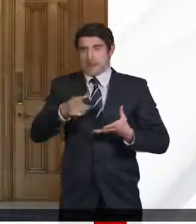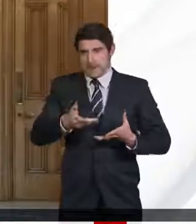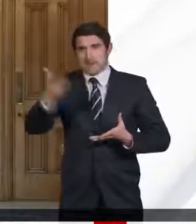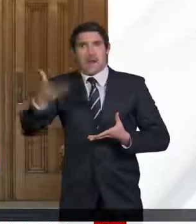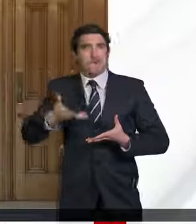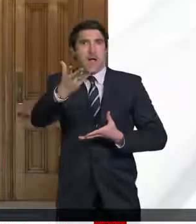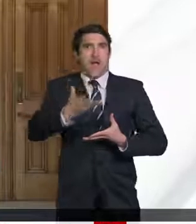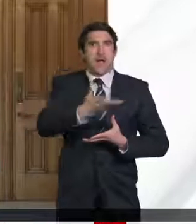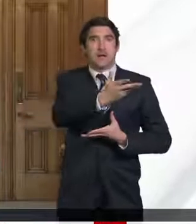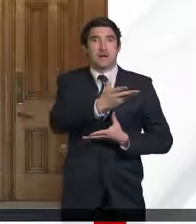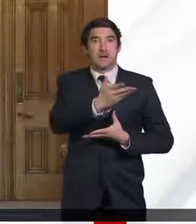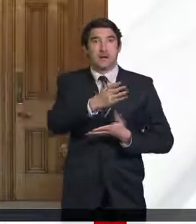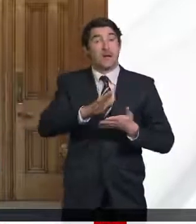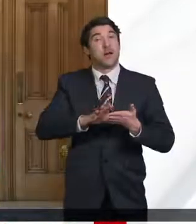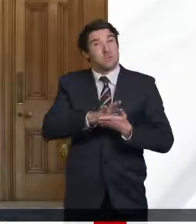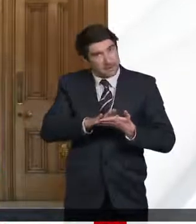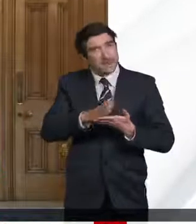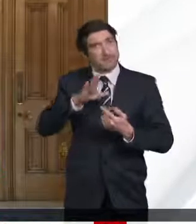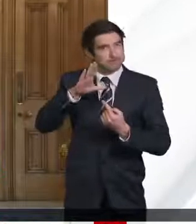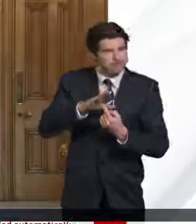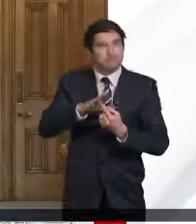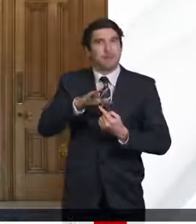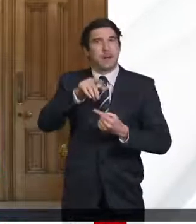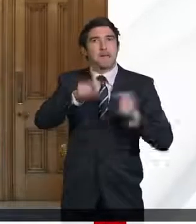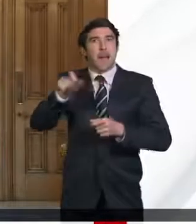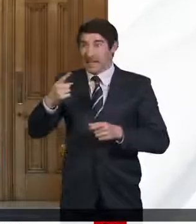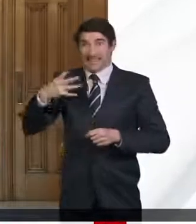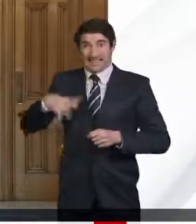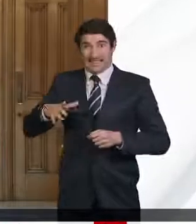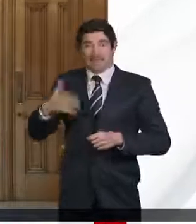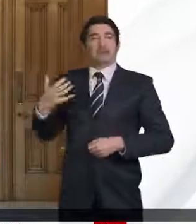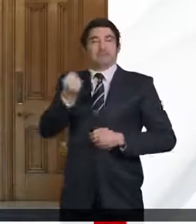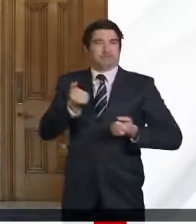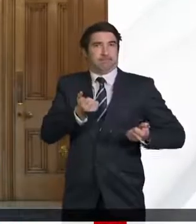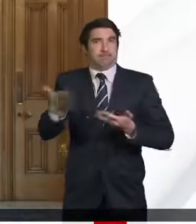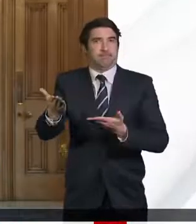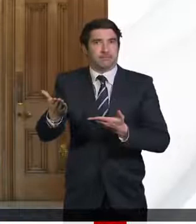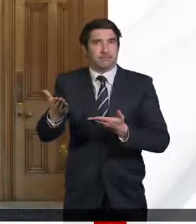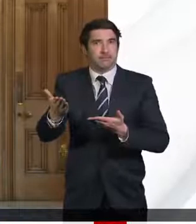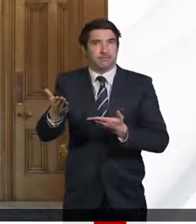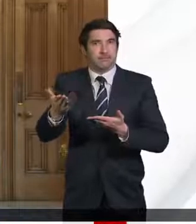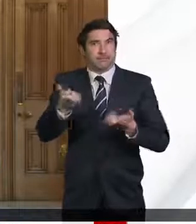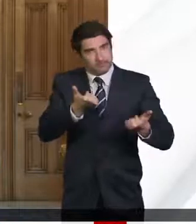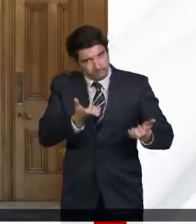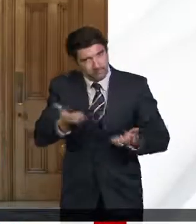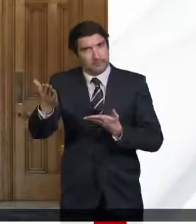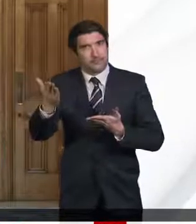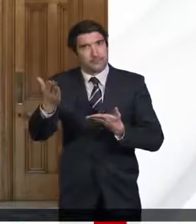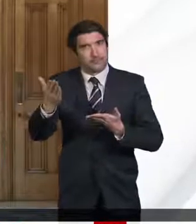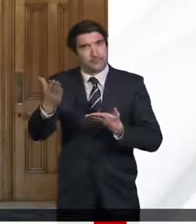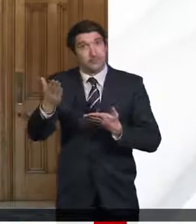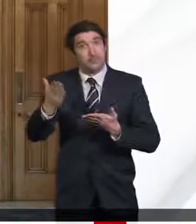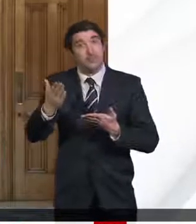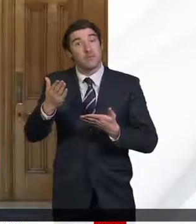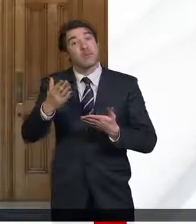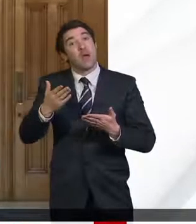support those patients worst affected, we're also increasing the capacity to provide oxygen to affected patients at an earlier